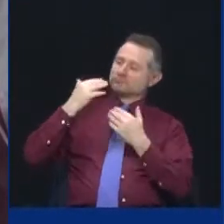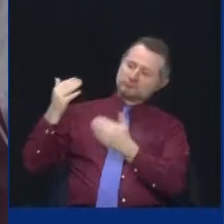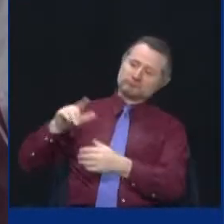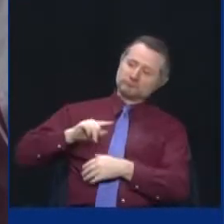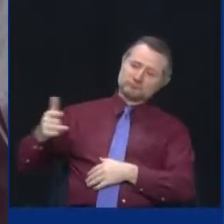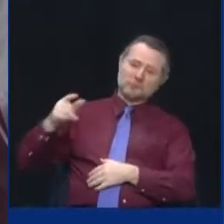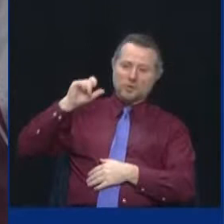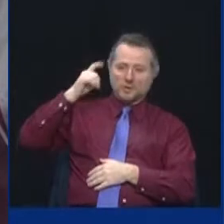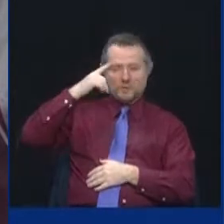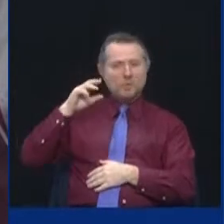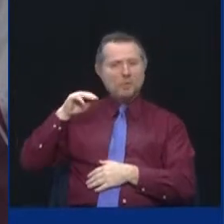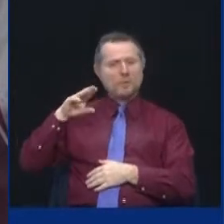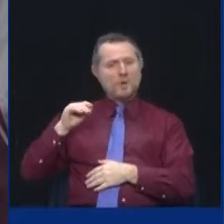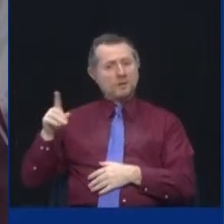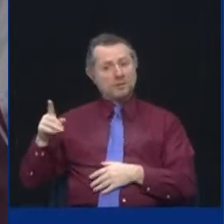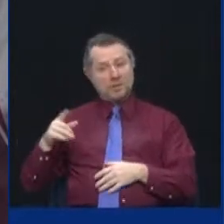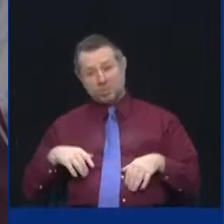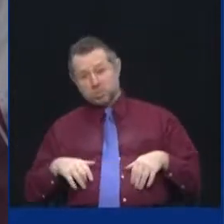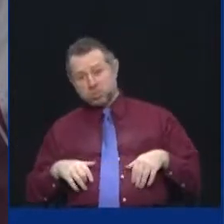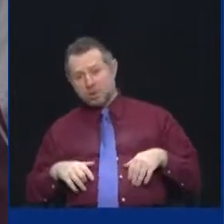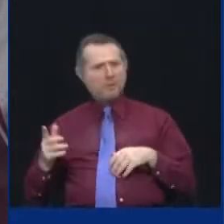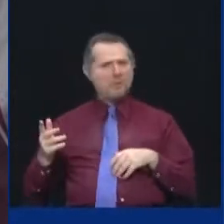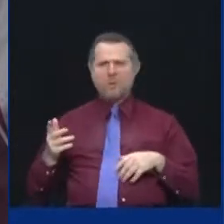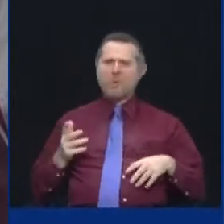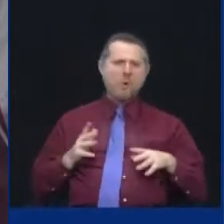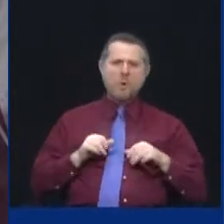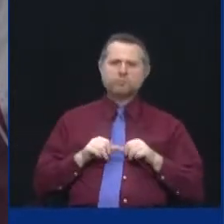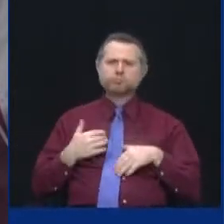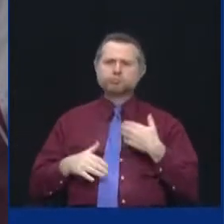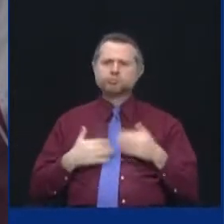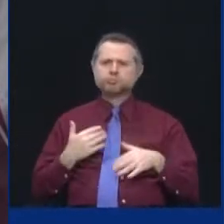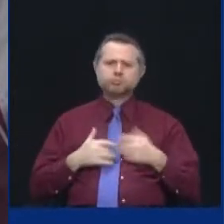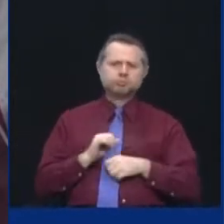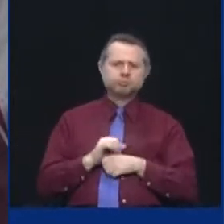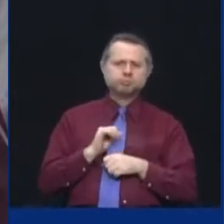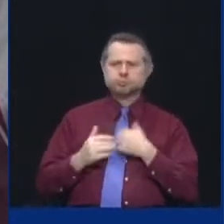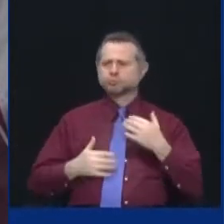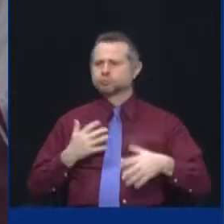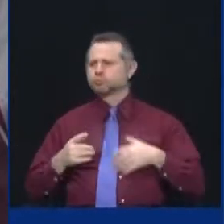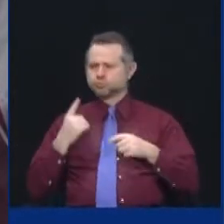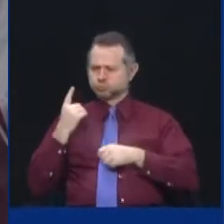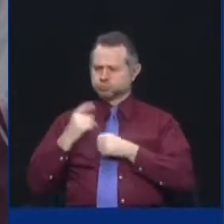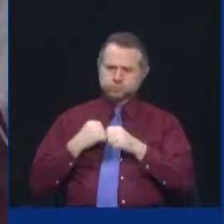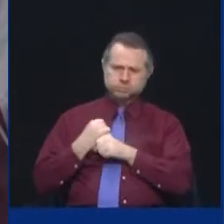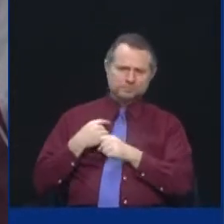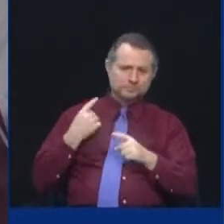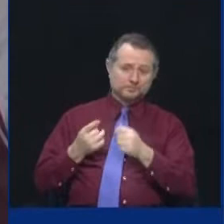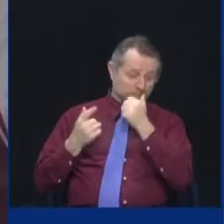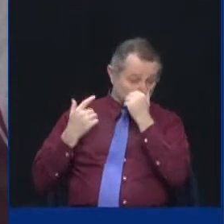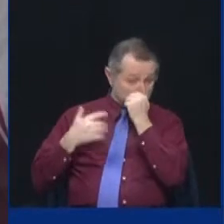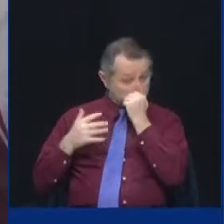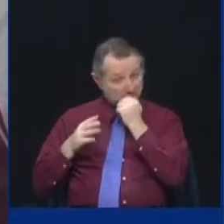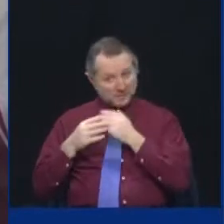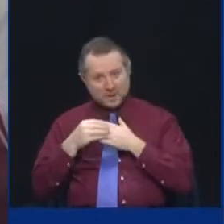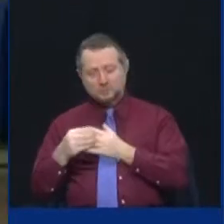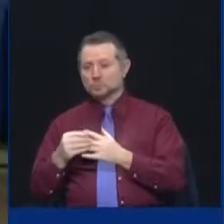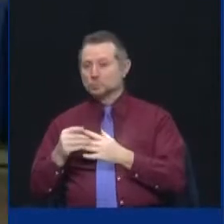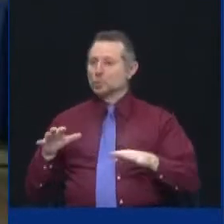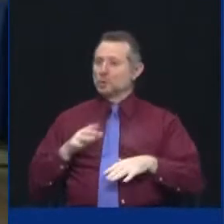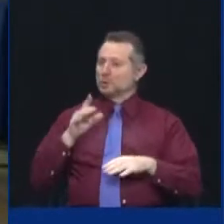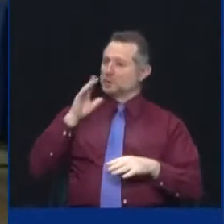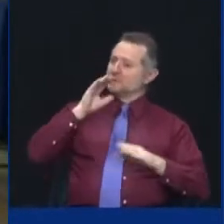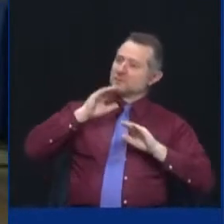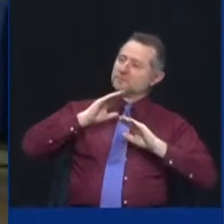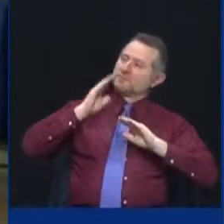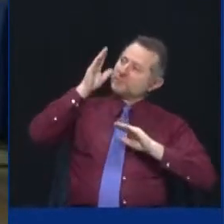effective leadership throughout the pandemic and for leading us into a brighter, better future. Thank you, Governor. Thank you